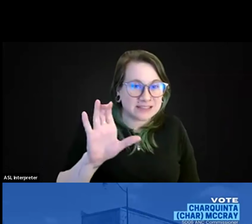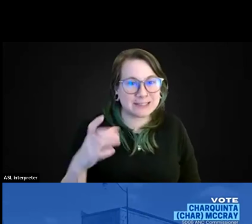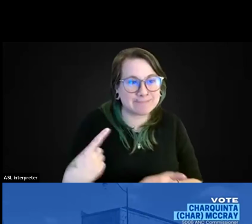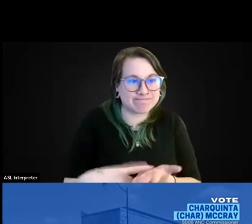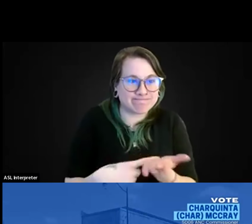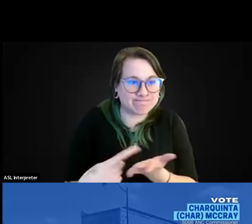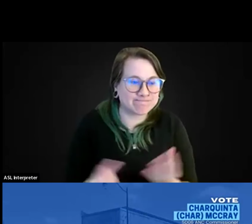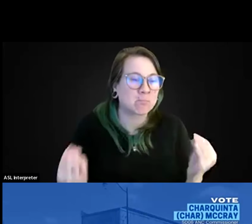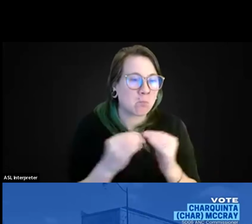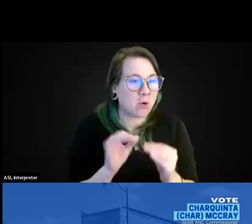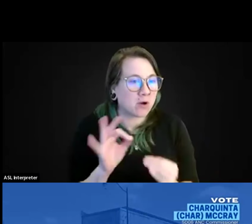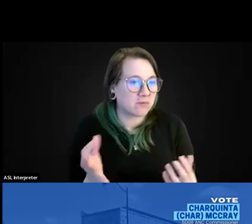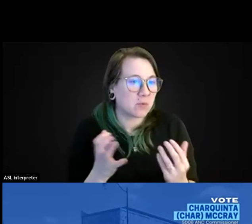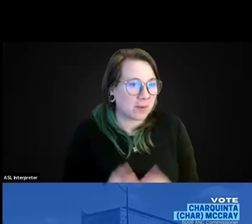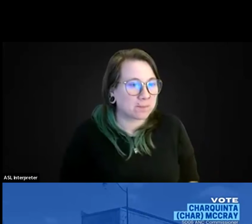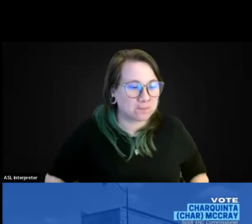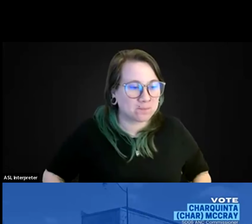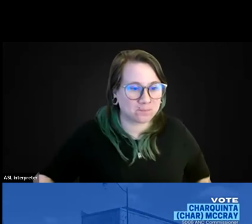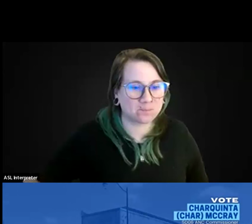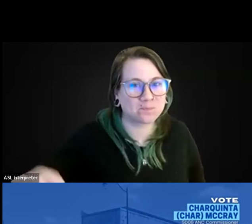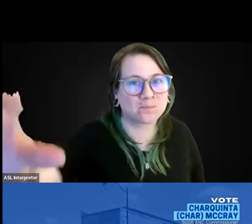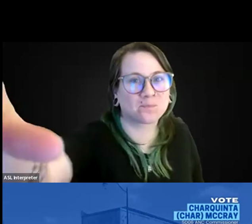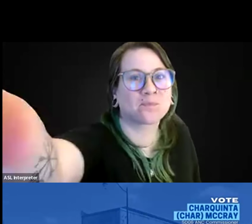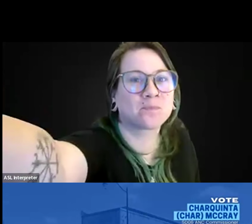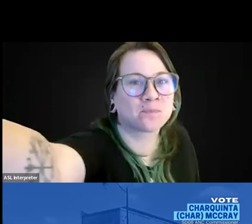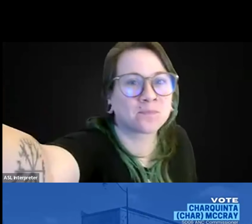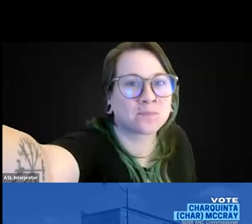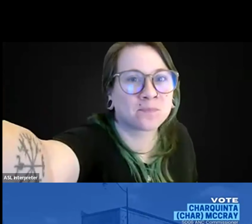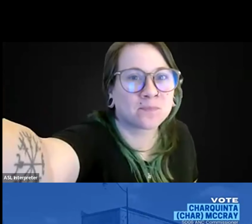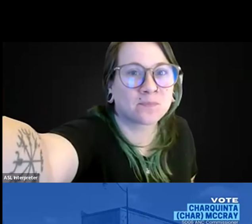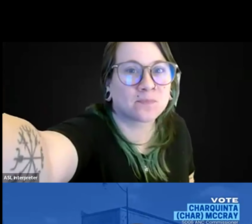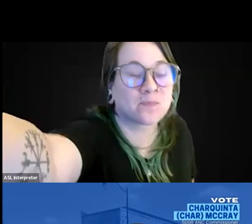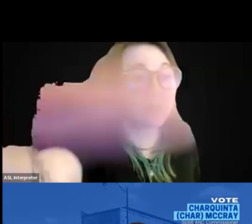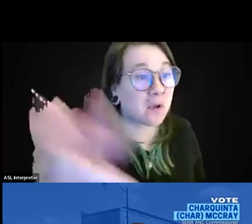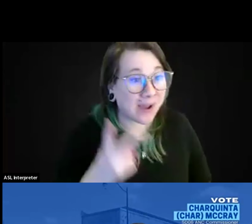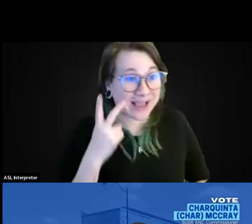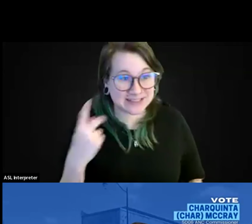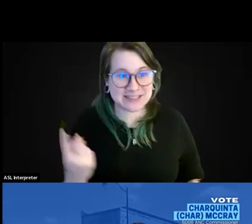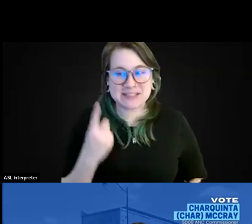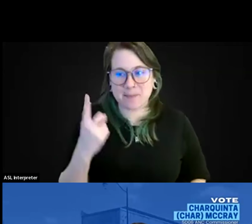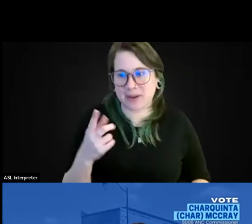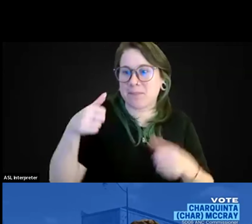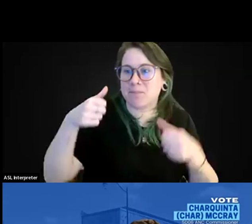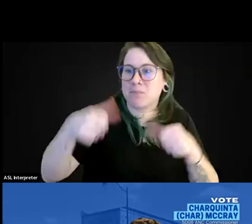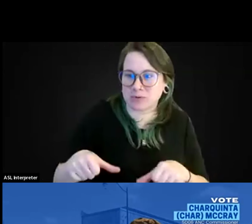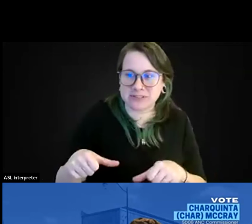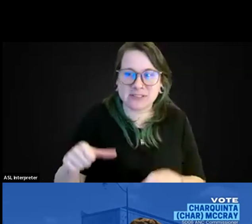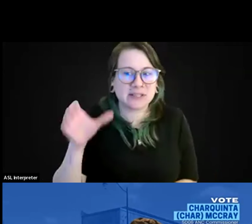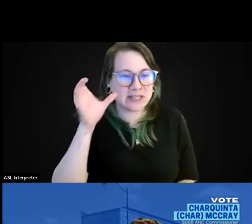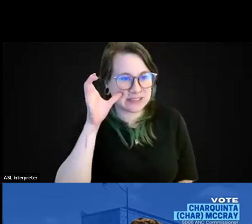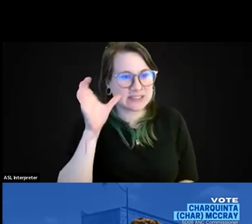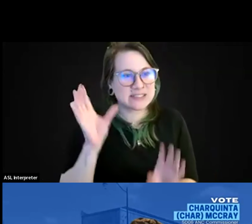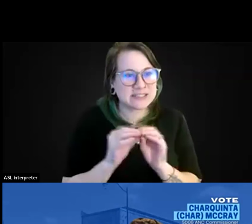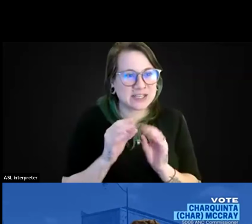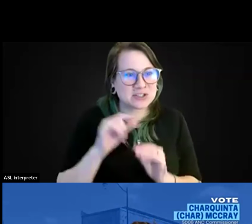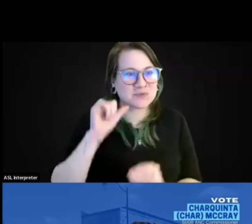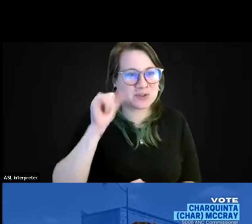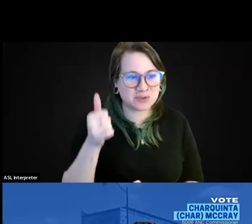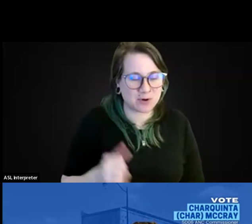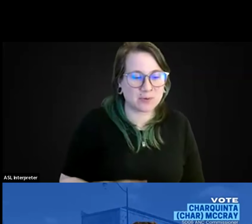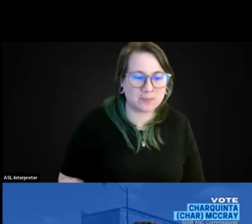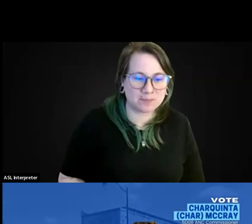talk about it some more if you'd like. Oh, okay. I see somebody's posted here the listening session for tomorrow and the link to that. So we're 15